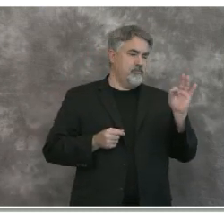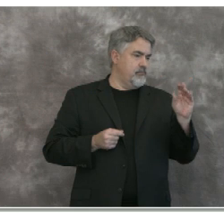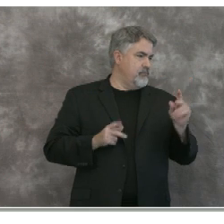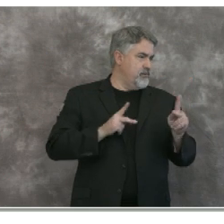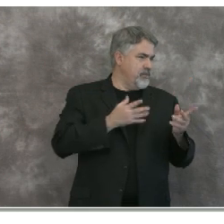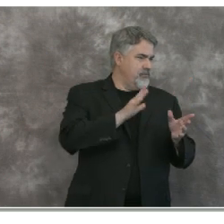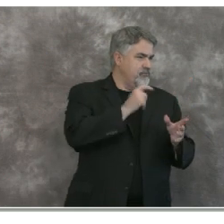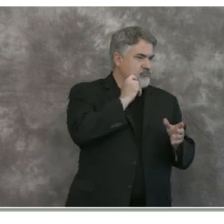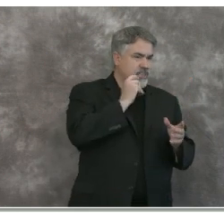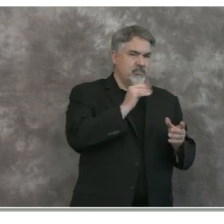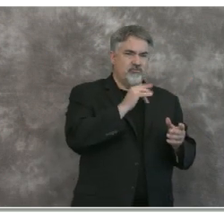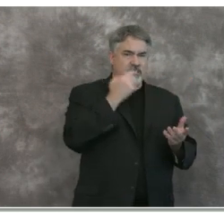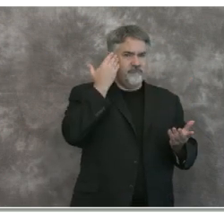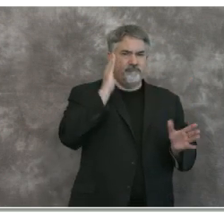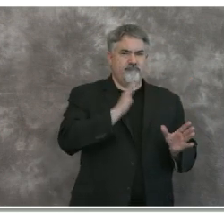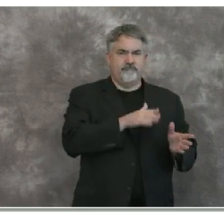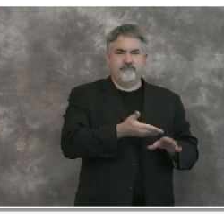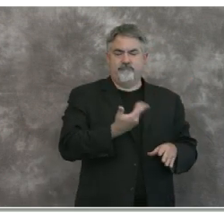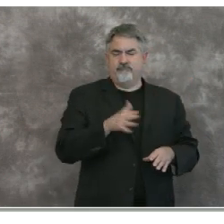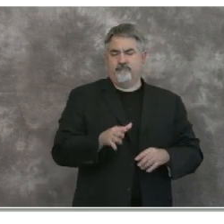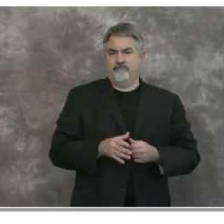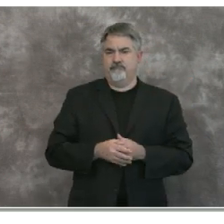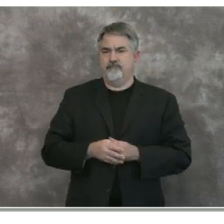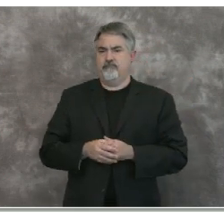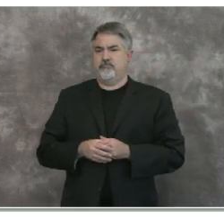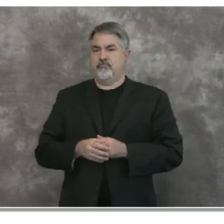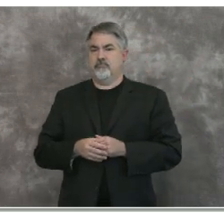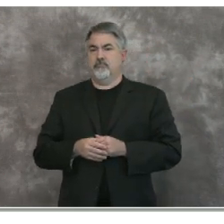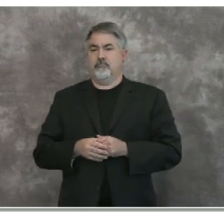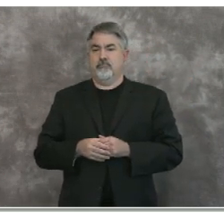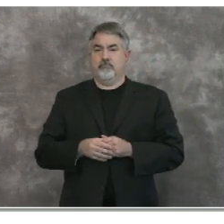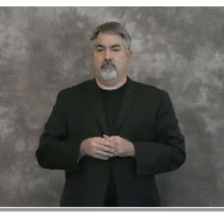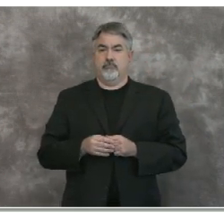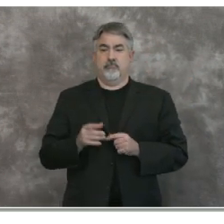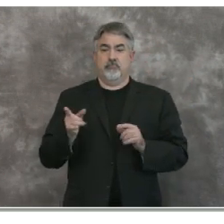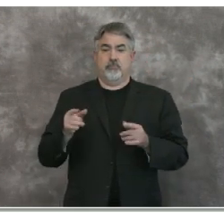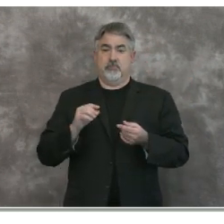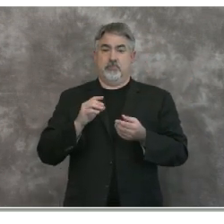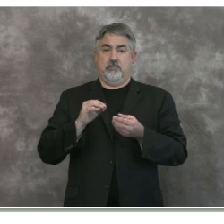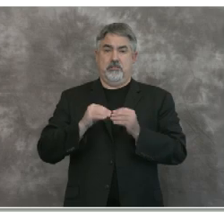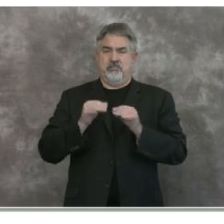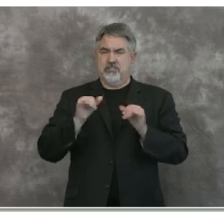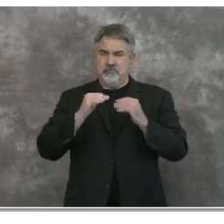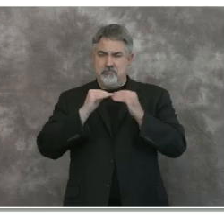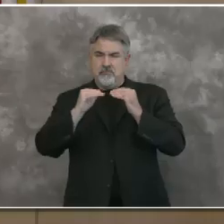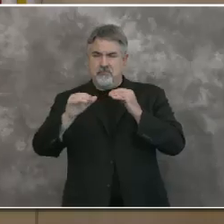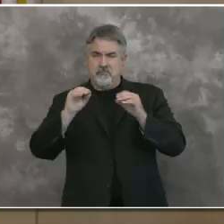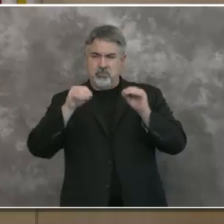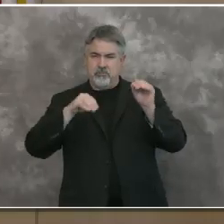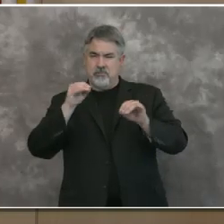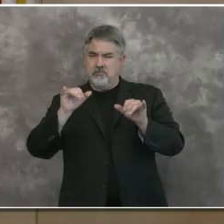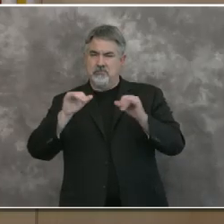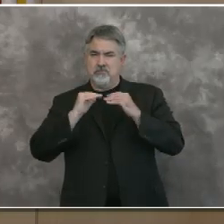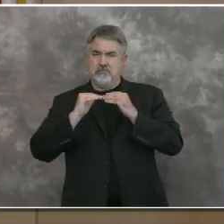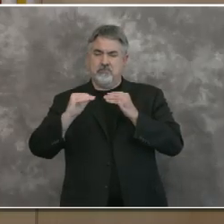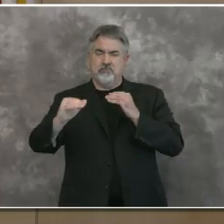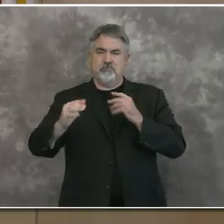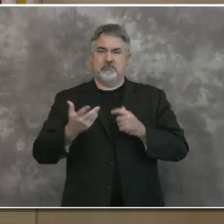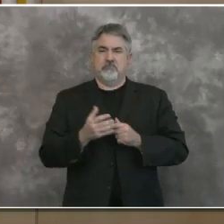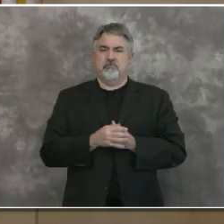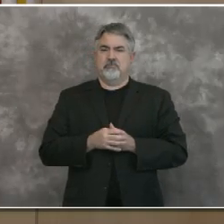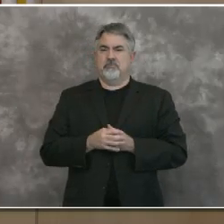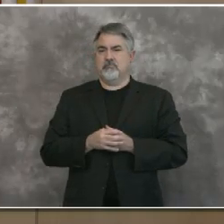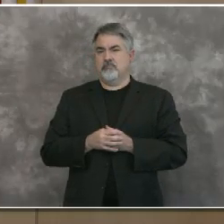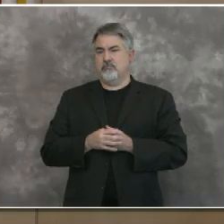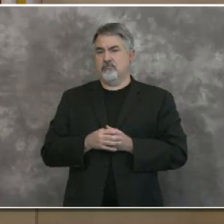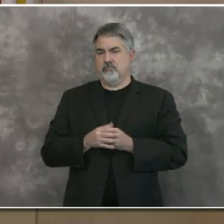The numbers have not significantly changed from yesterday. And you can find